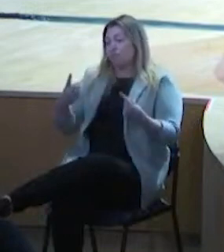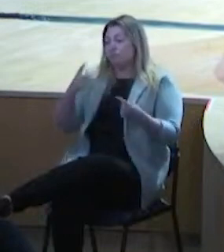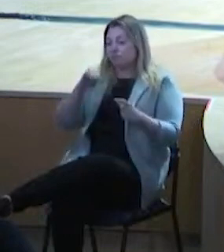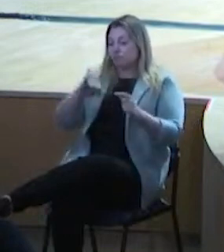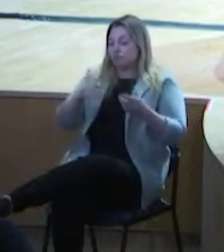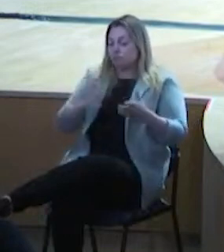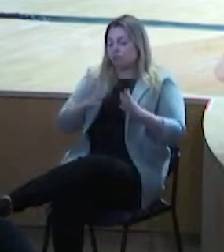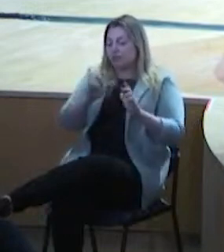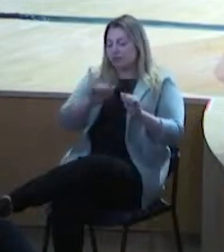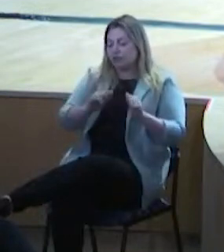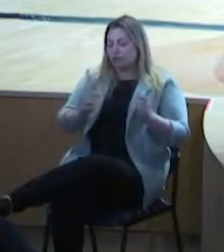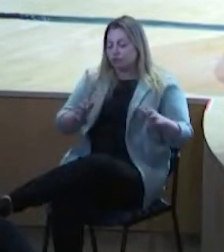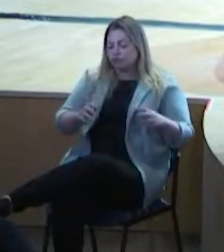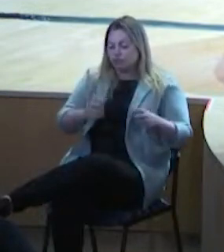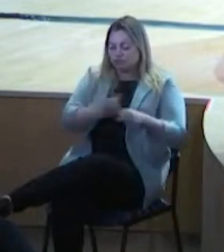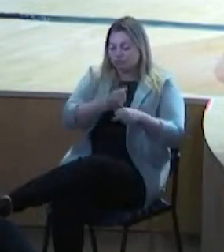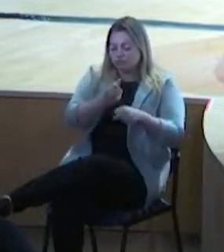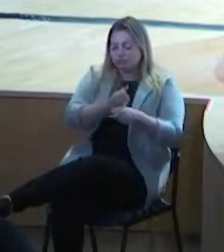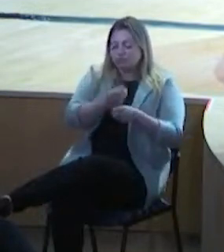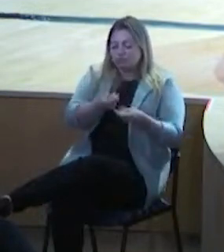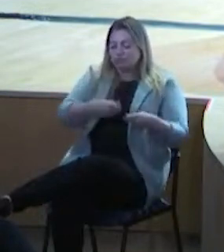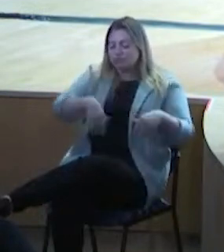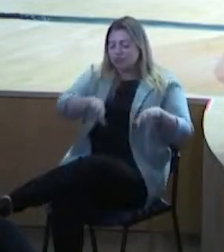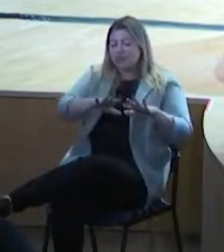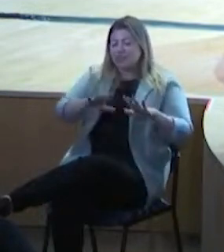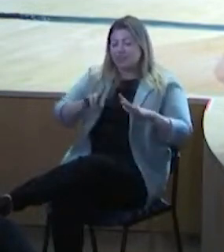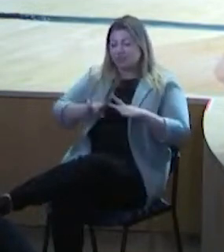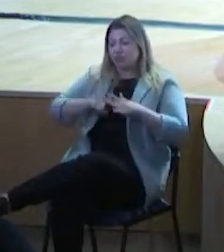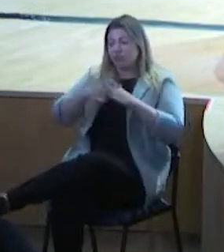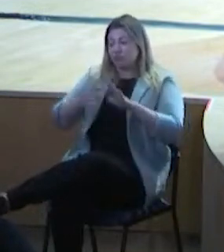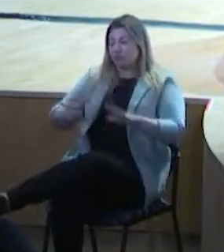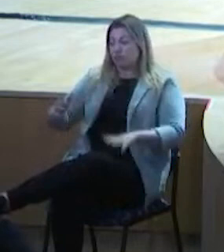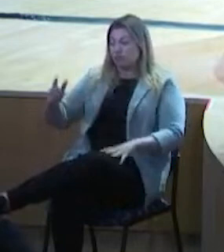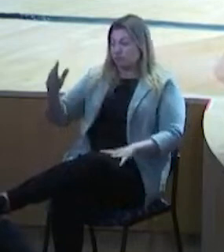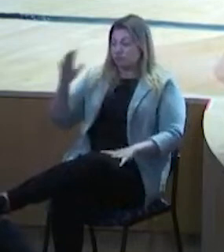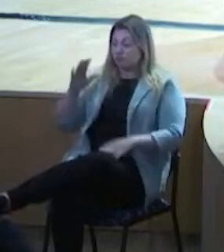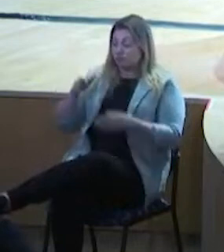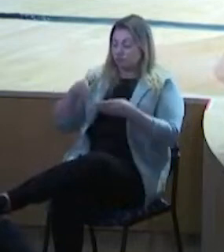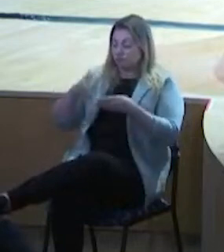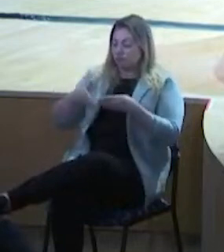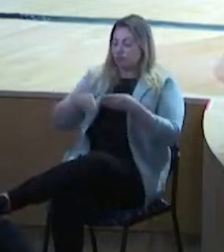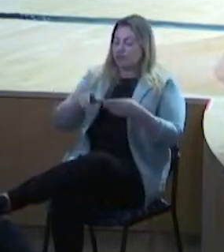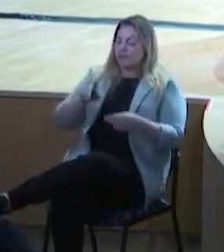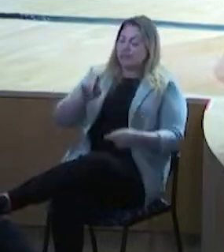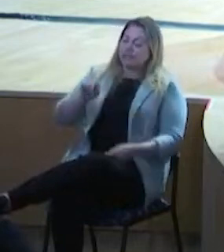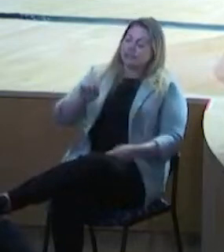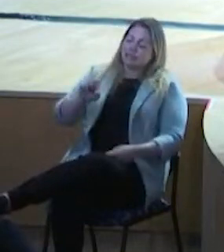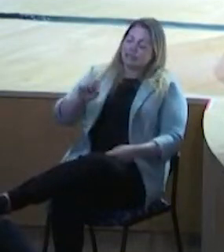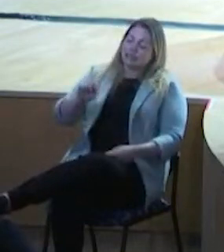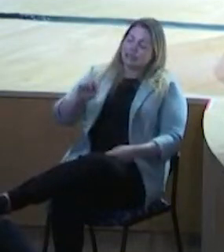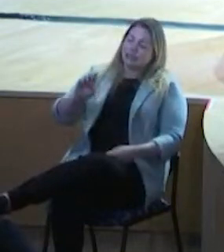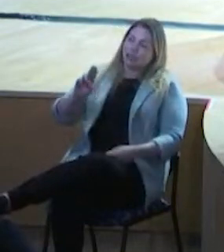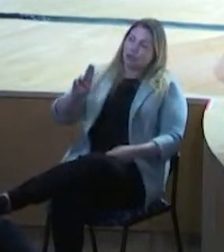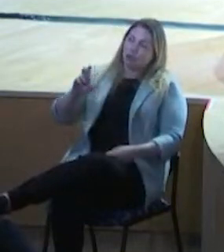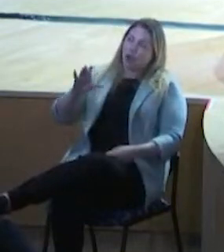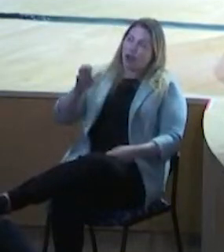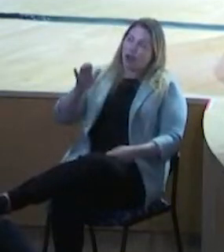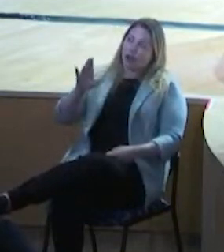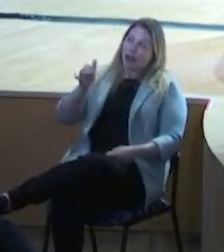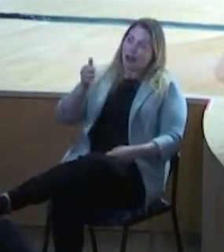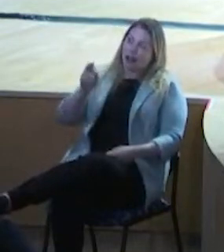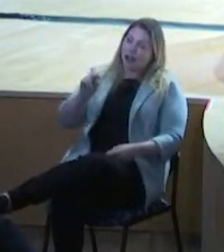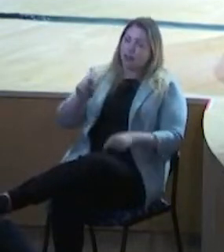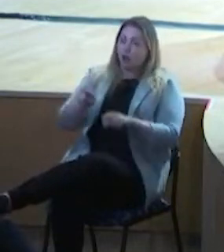of cultivating land that started since the end of Teotihuacan. The Toltecs use it, and also the